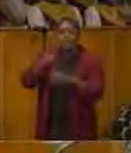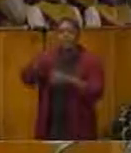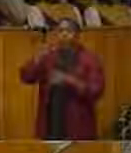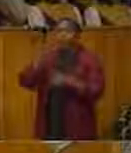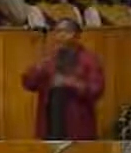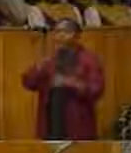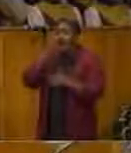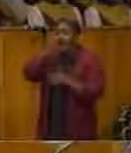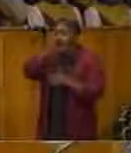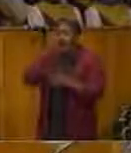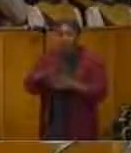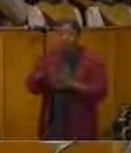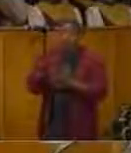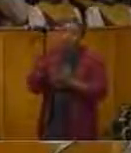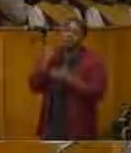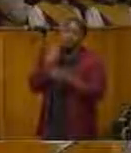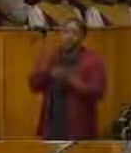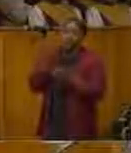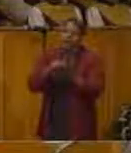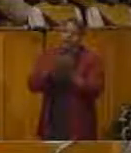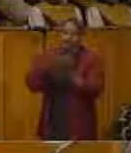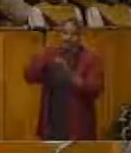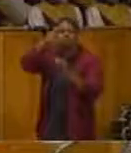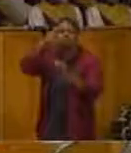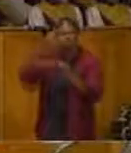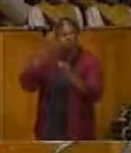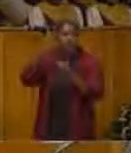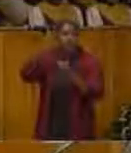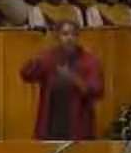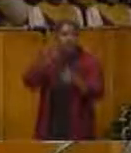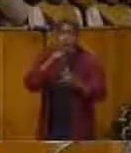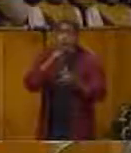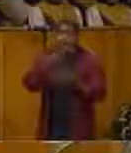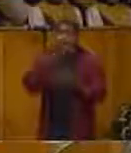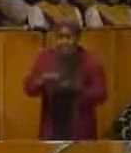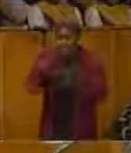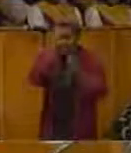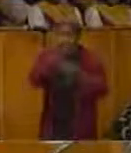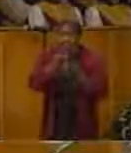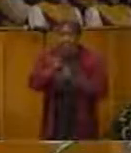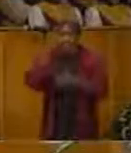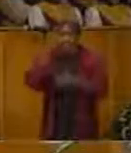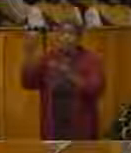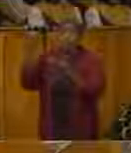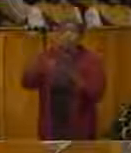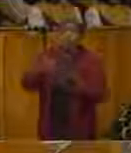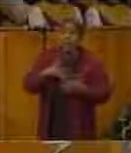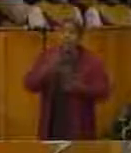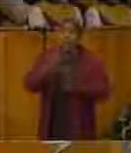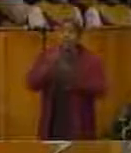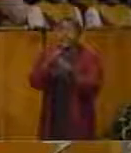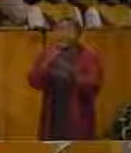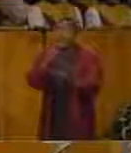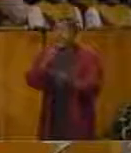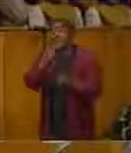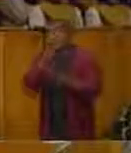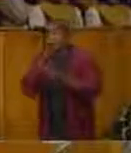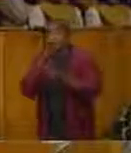will never be broke another day in my life. I'm not here to offer and tell you if you bring some miracle seed offering